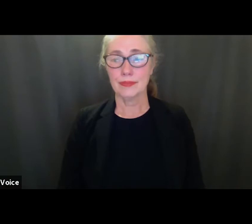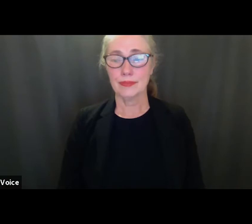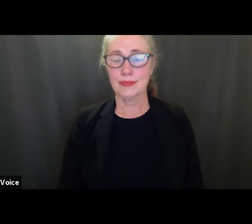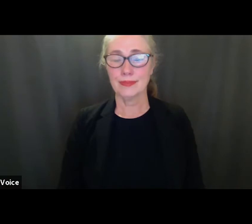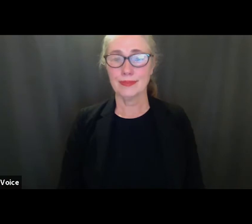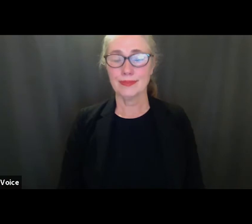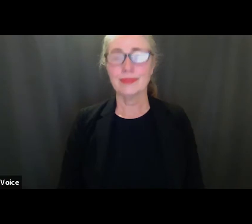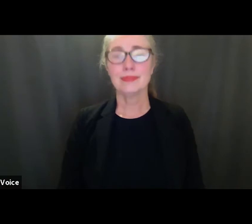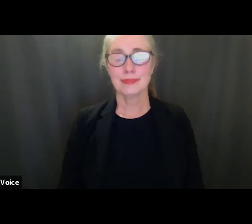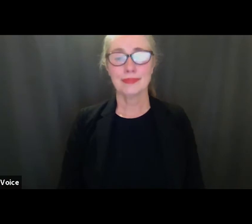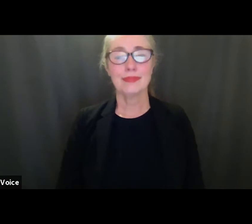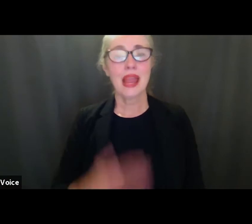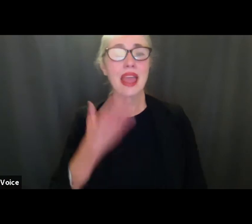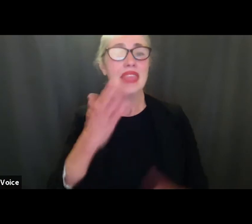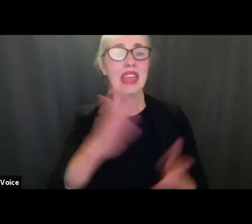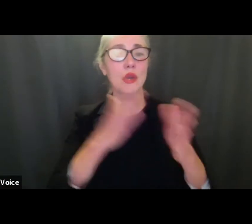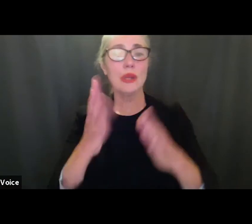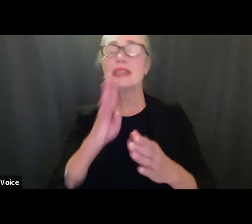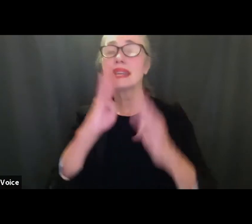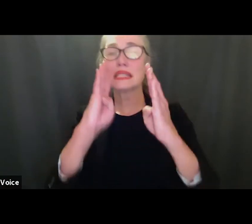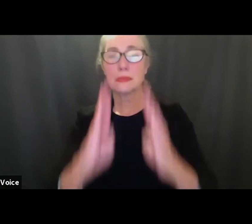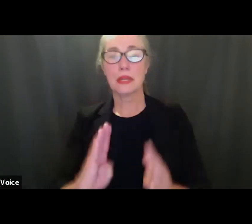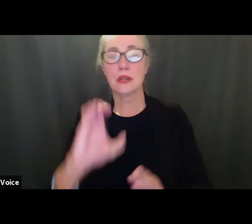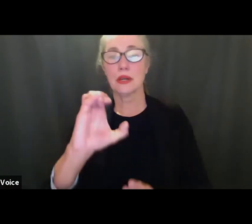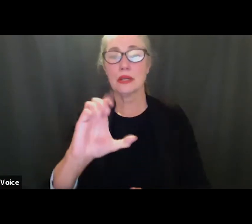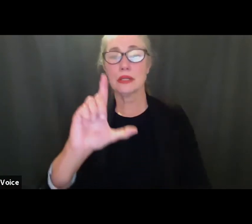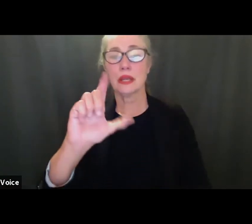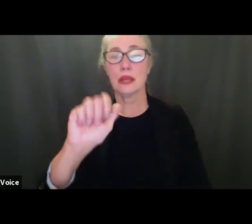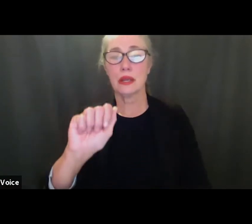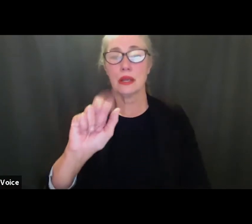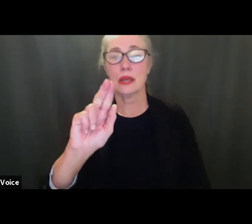Thank you. Our next speaker is Claudia Henry.